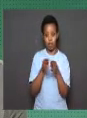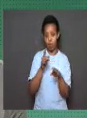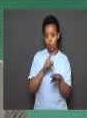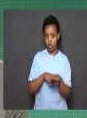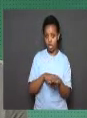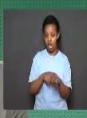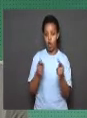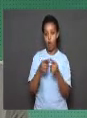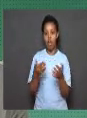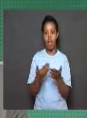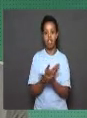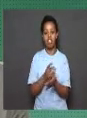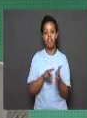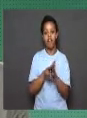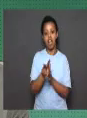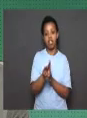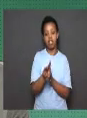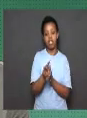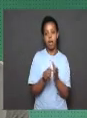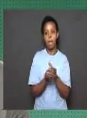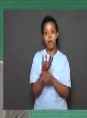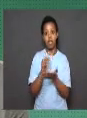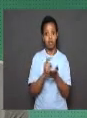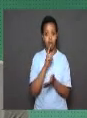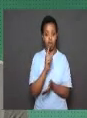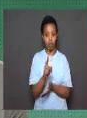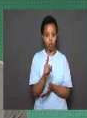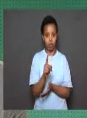assembled into new virus particles as well.